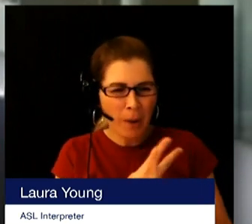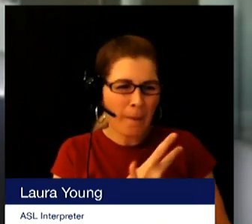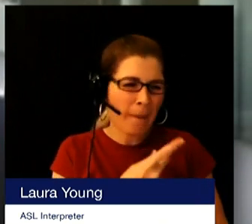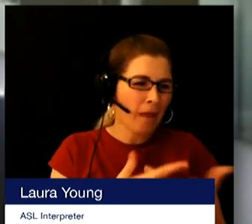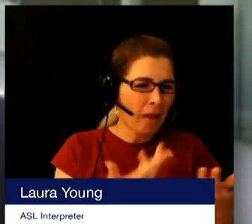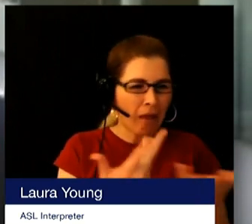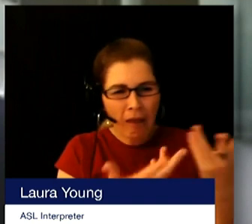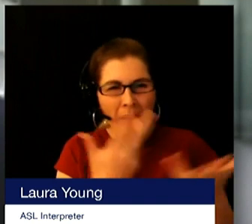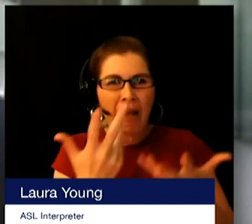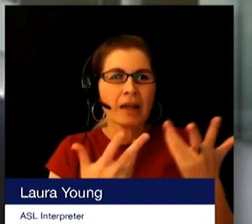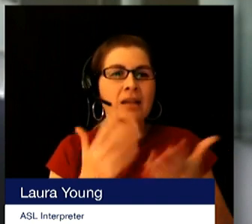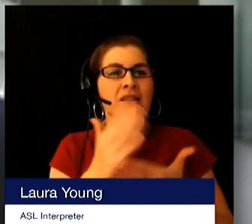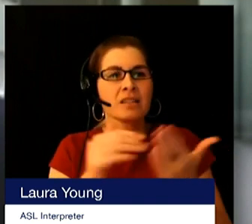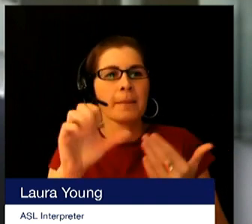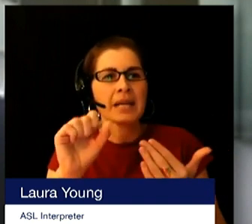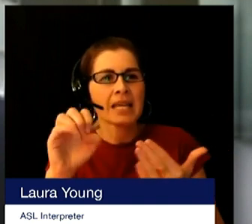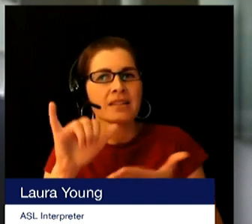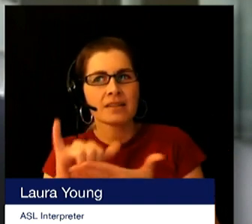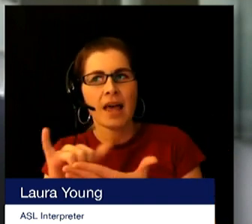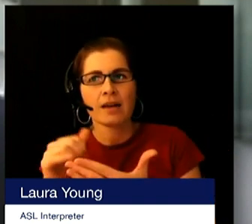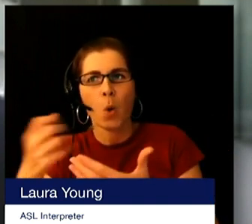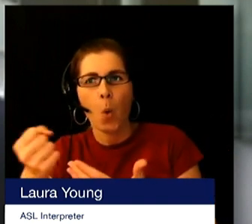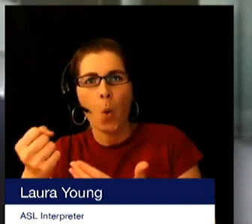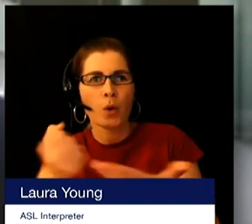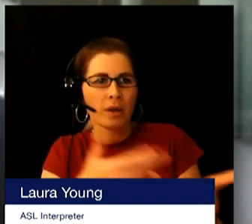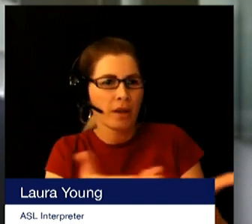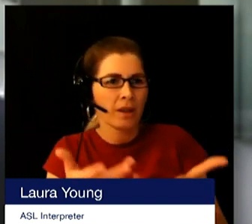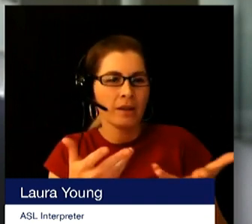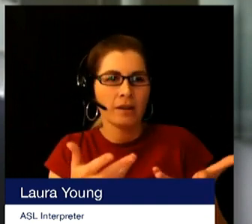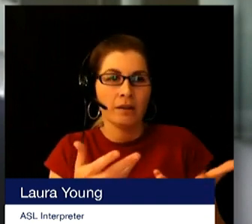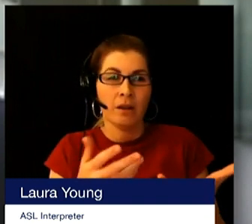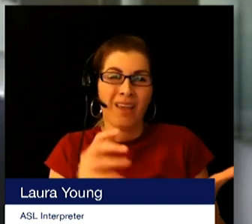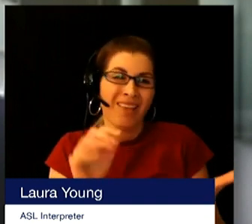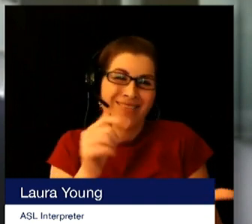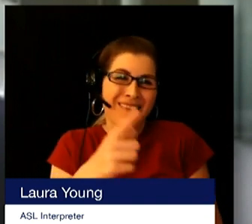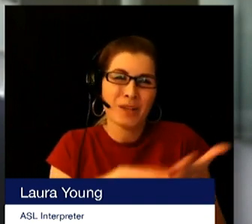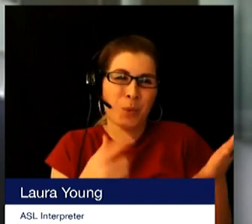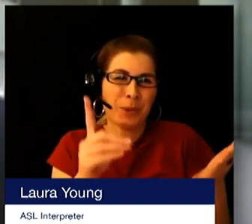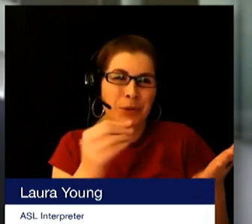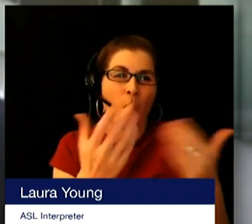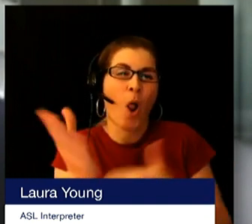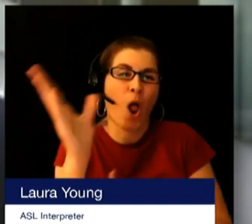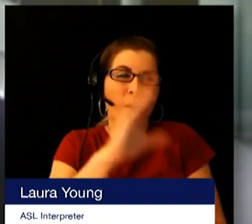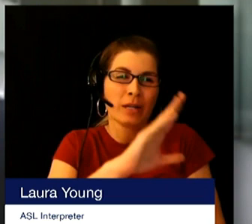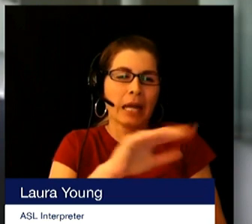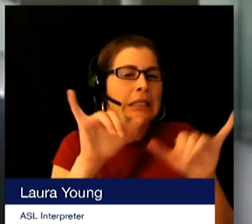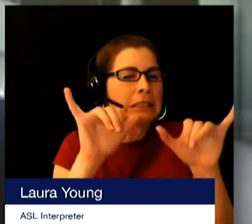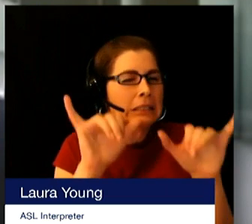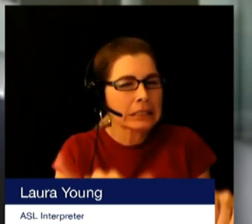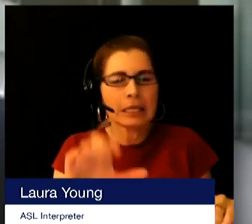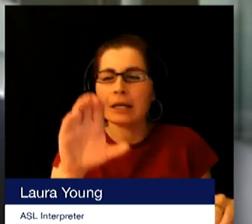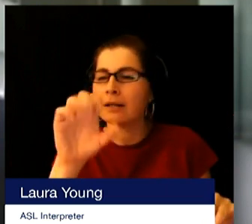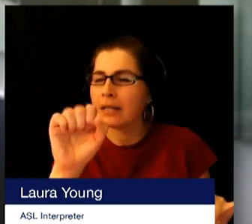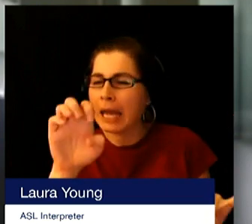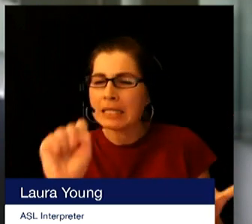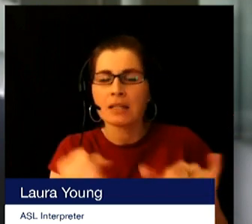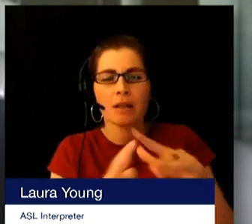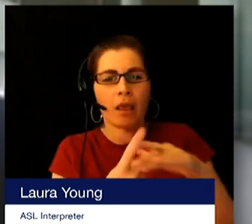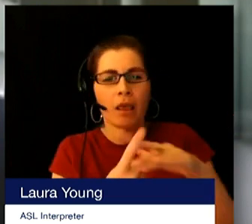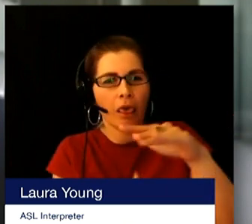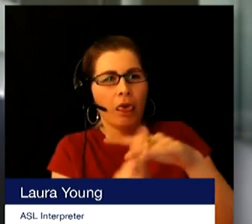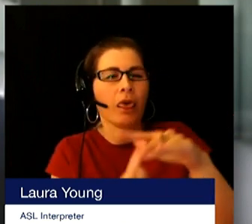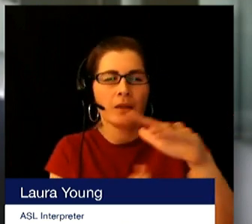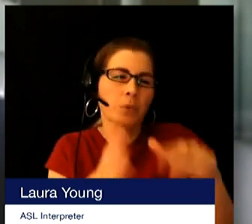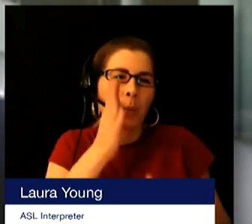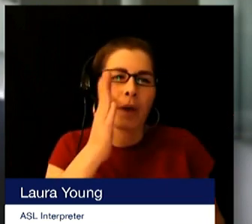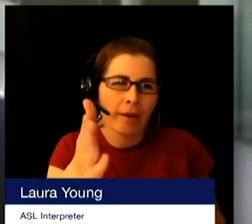cases that are currently pending. And literally, that's all we would do, and cases would still fall through the cracks. It'd be a bit like the catcher